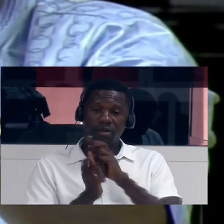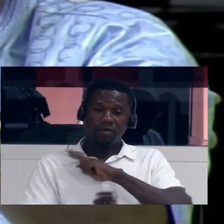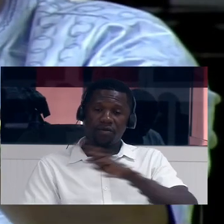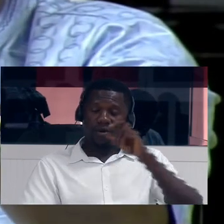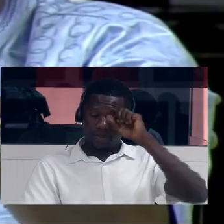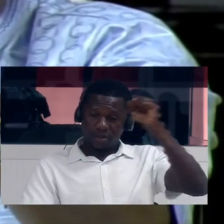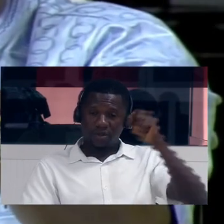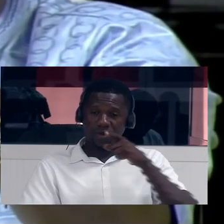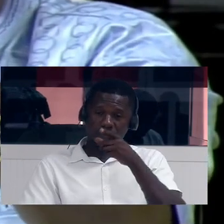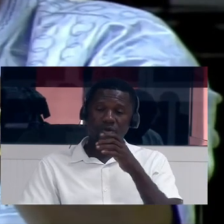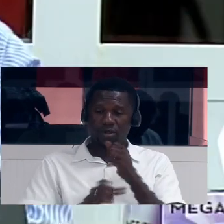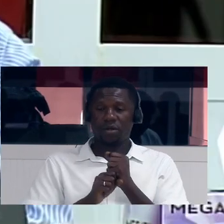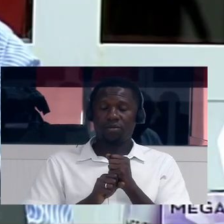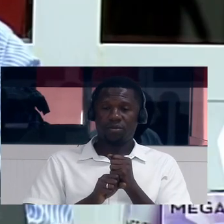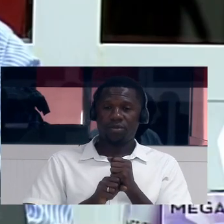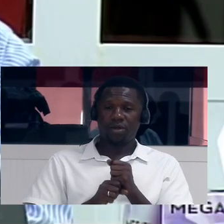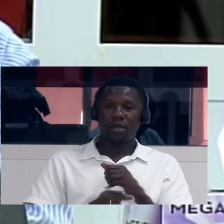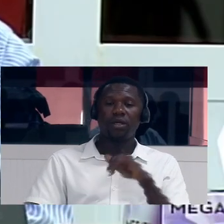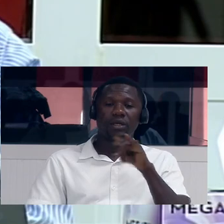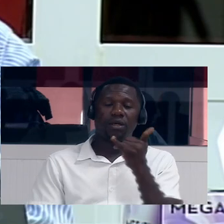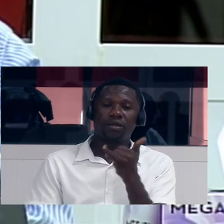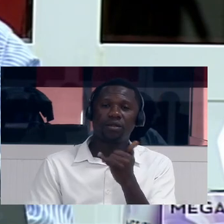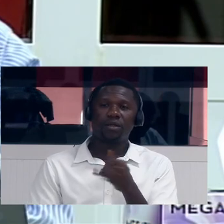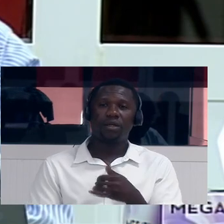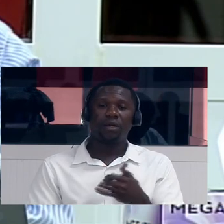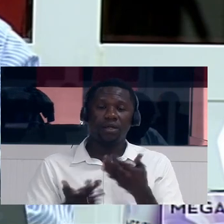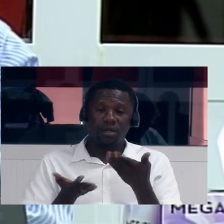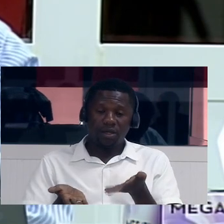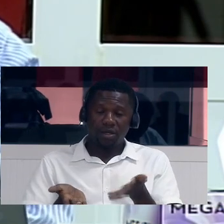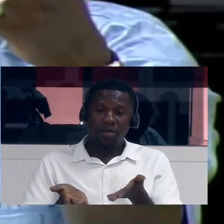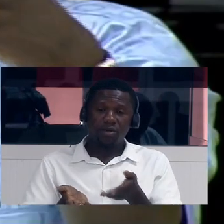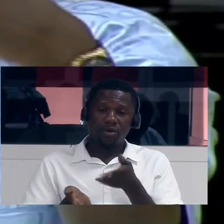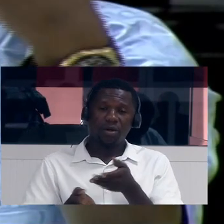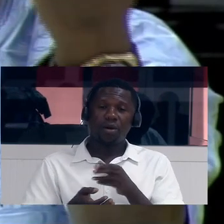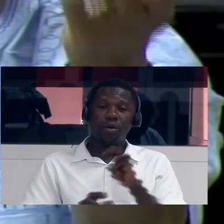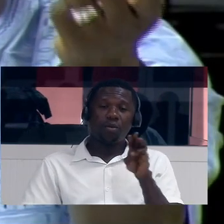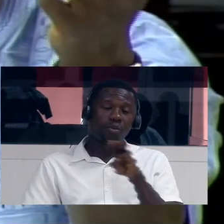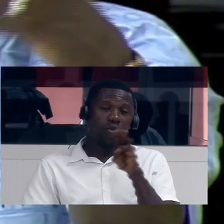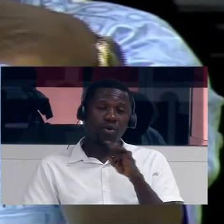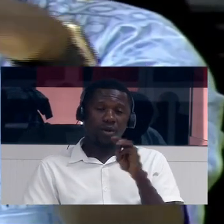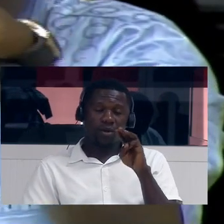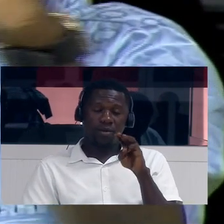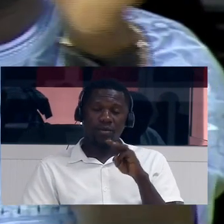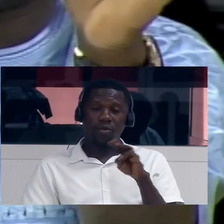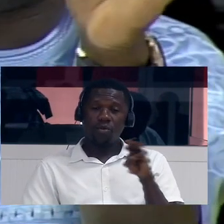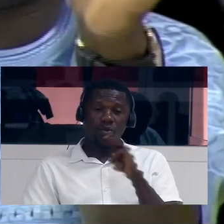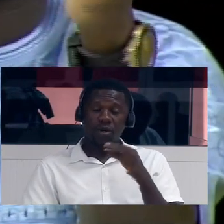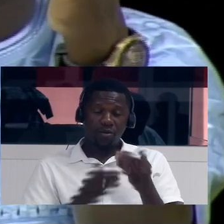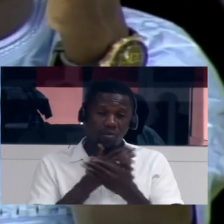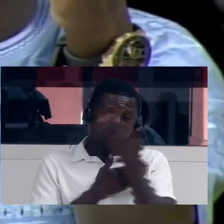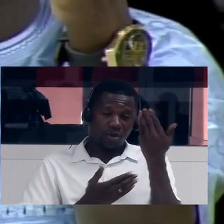will facilitate it. Yes. And here you are, Monday morning, you are being told that everything was